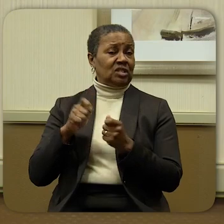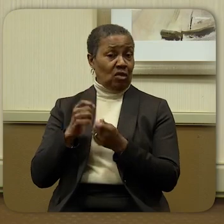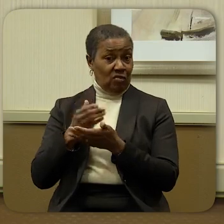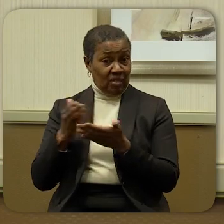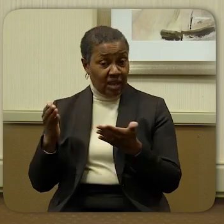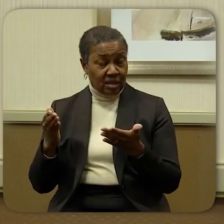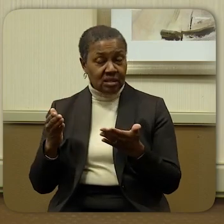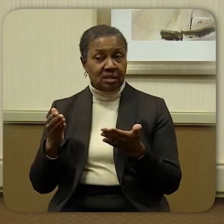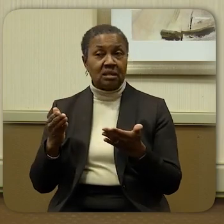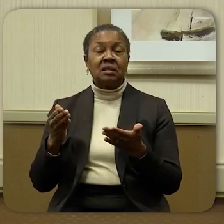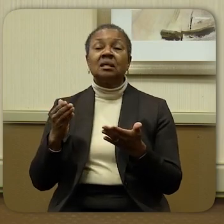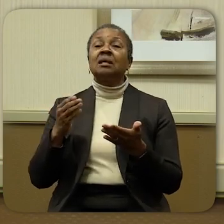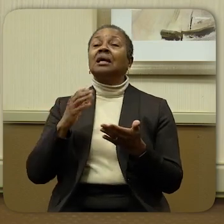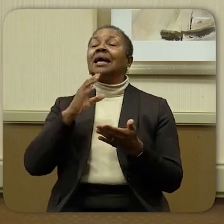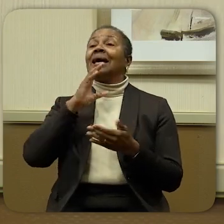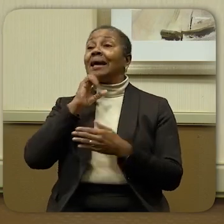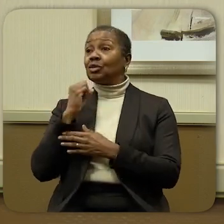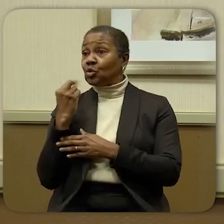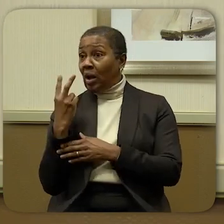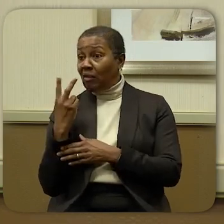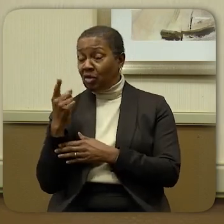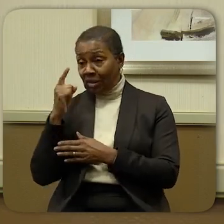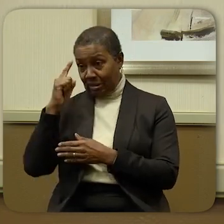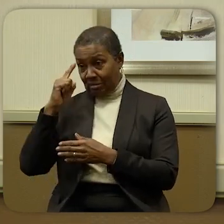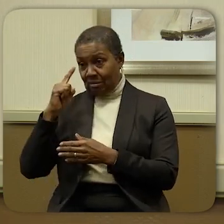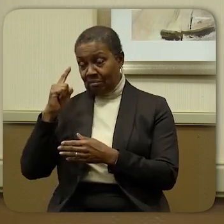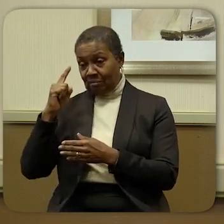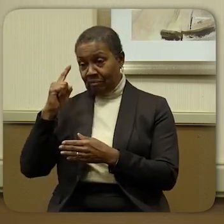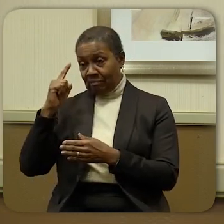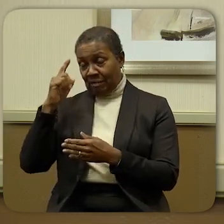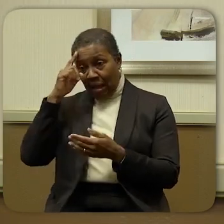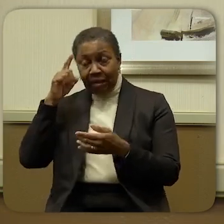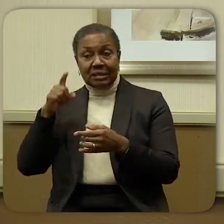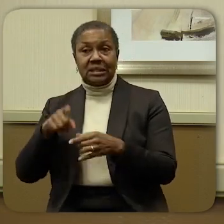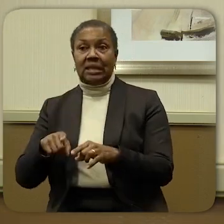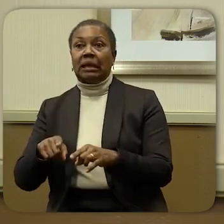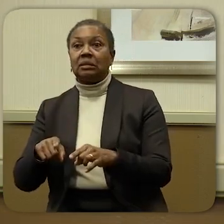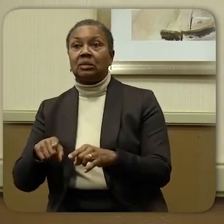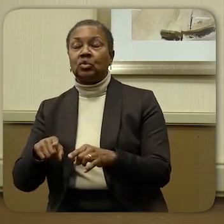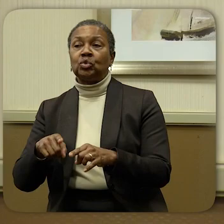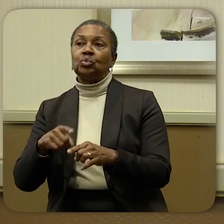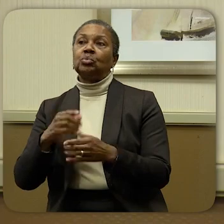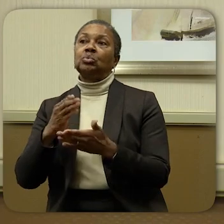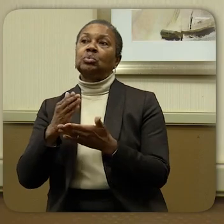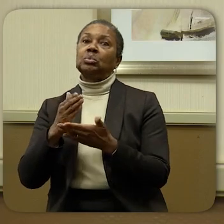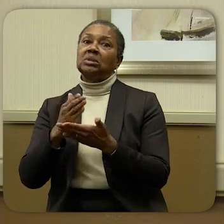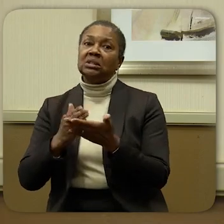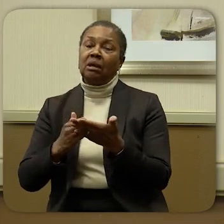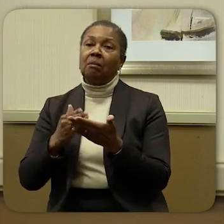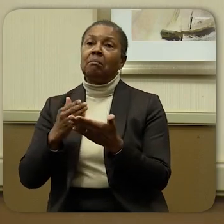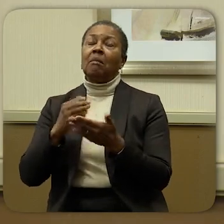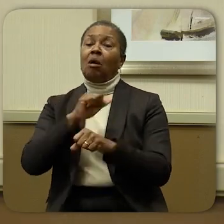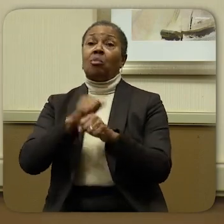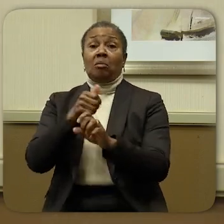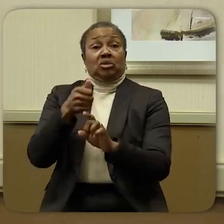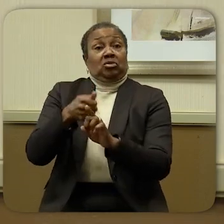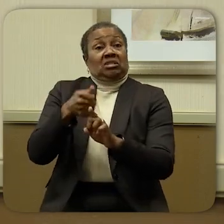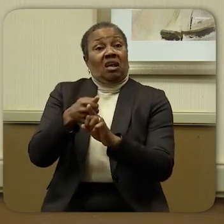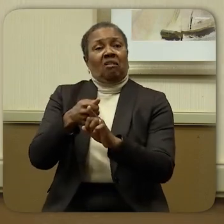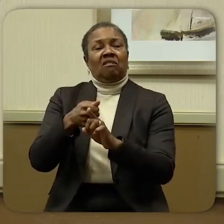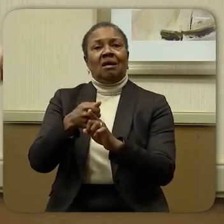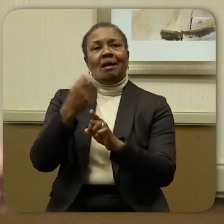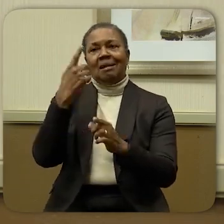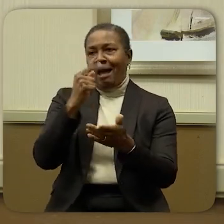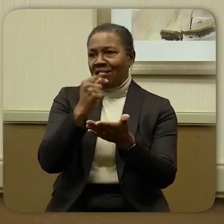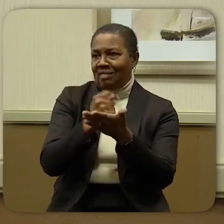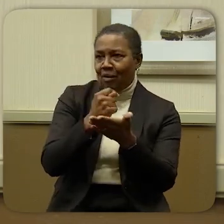things, because the idea at 12 you can consent to a certain amount of therapy appointments with a counselor, you can consent to certain